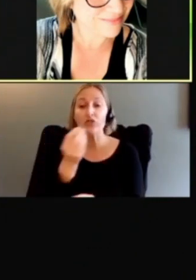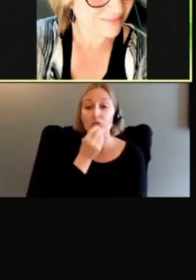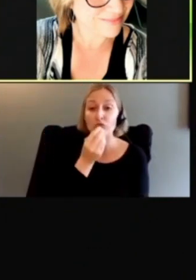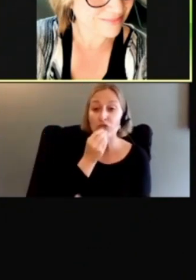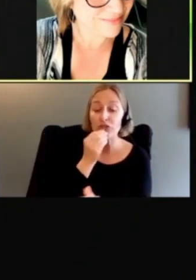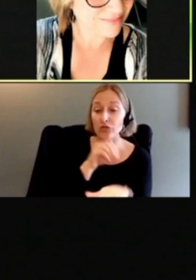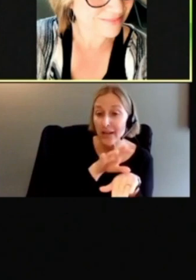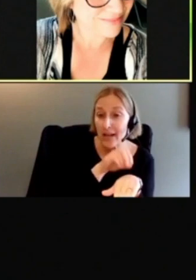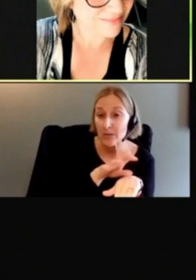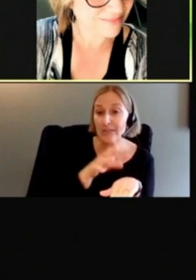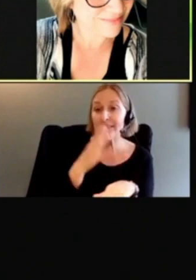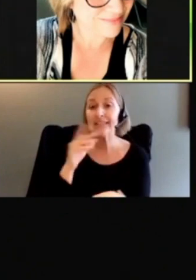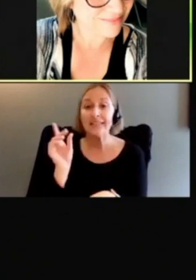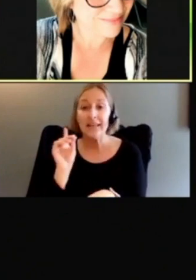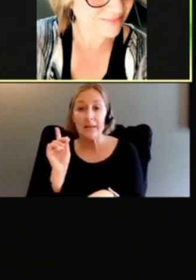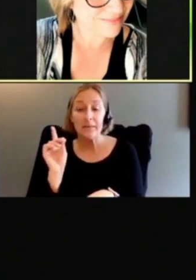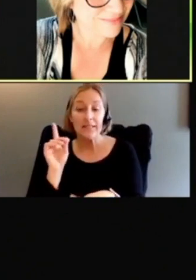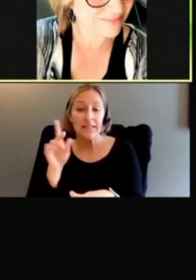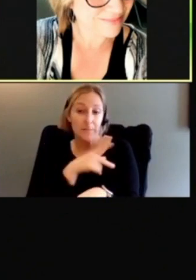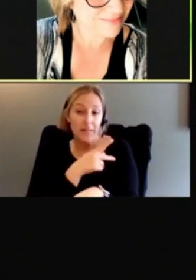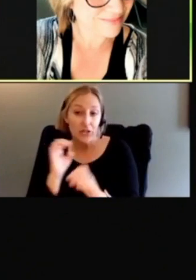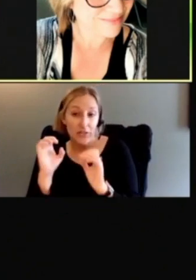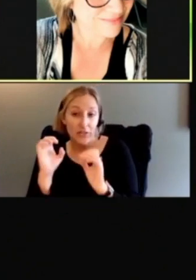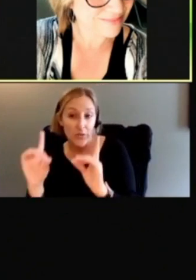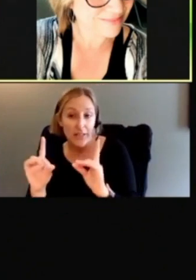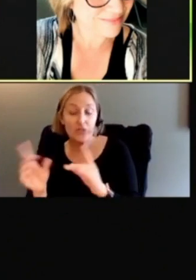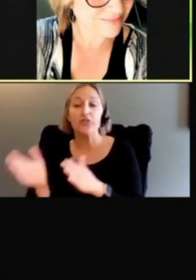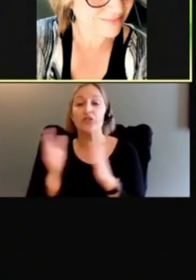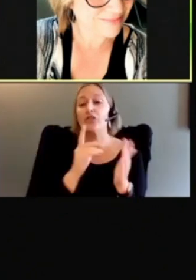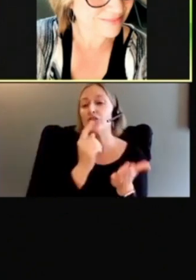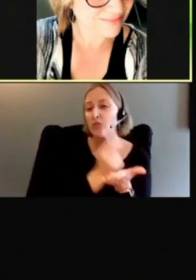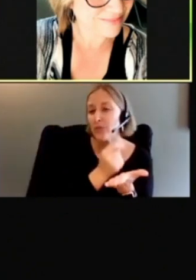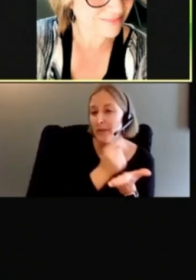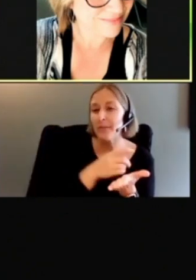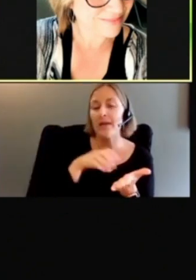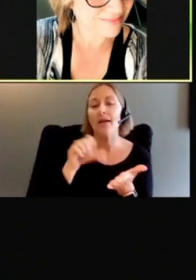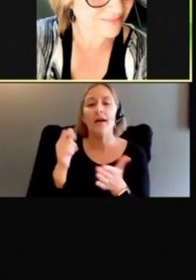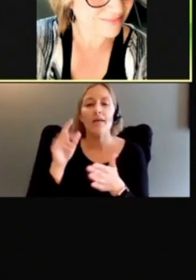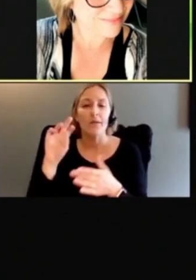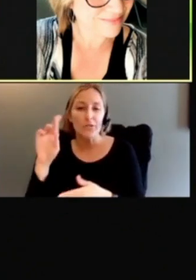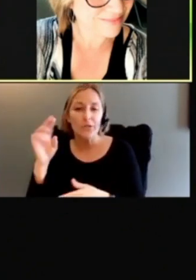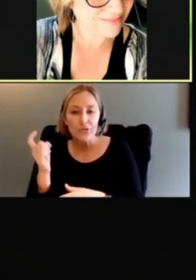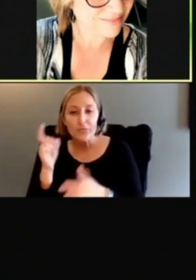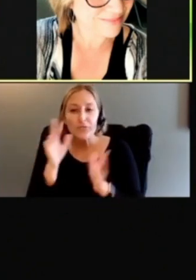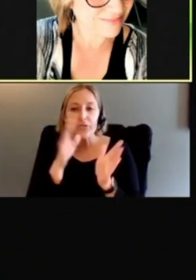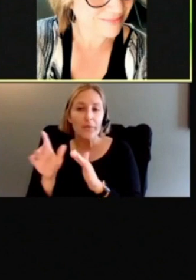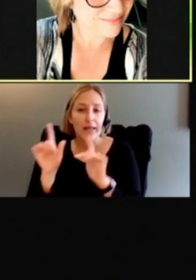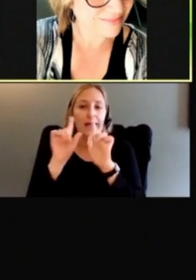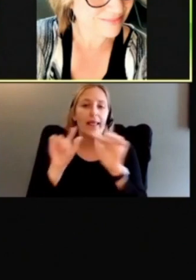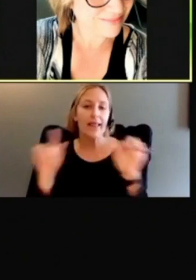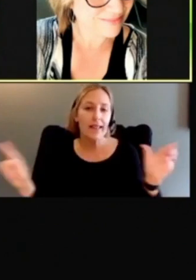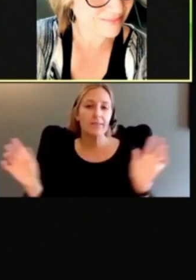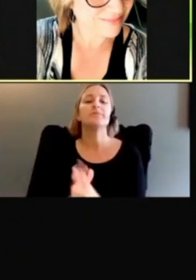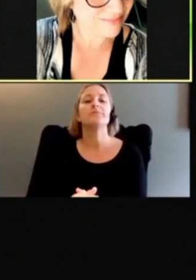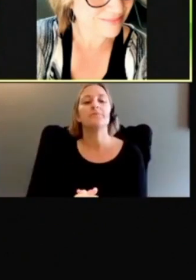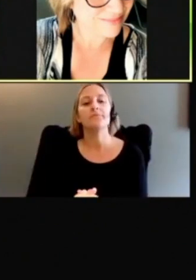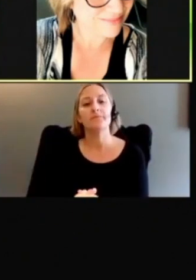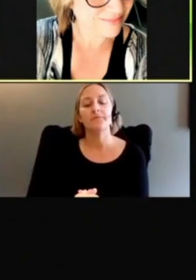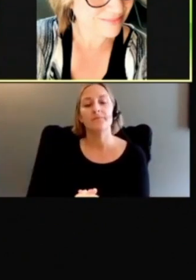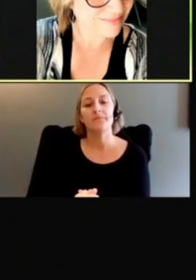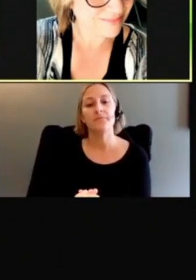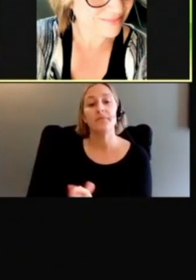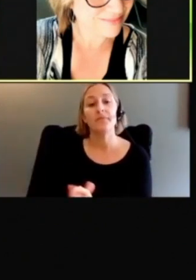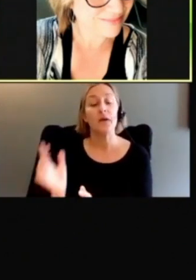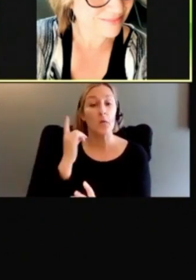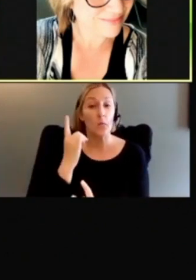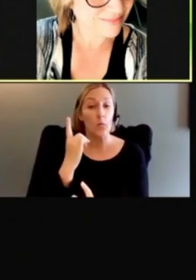patient education and treatment, and other prescription plans, etc. As we know, one of the